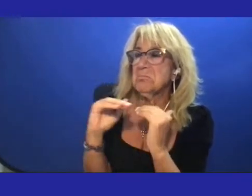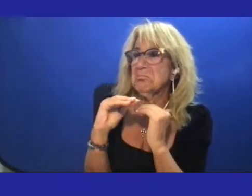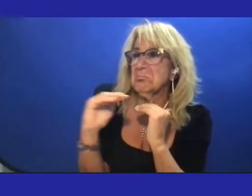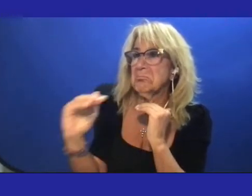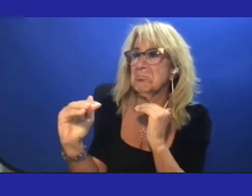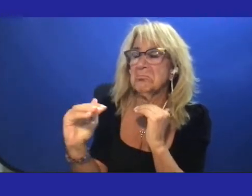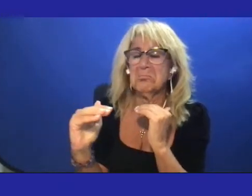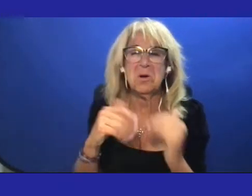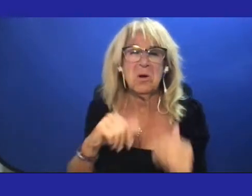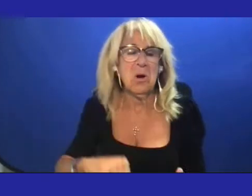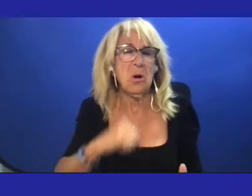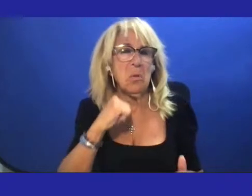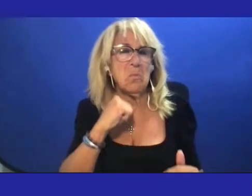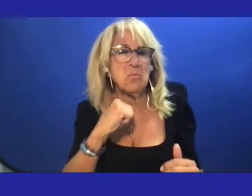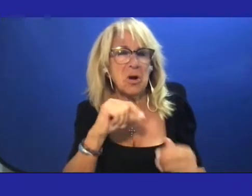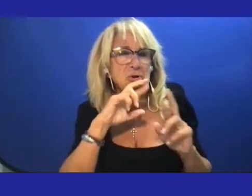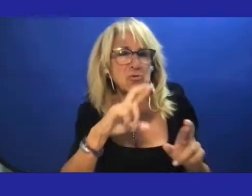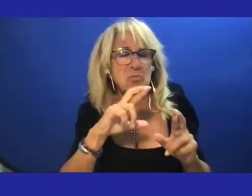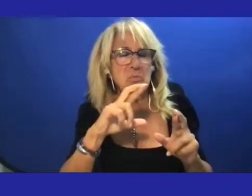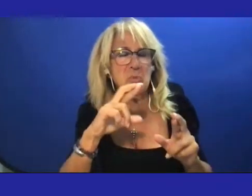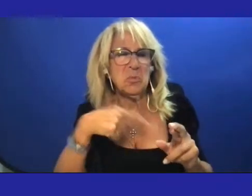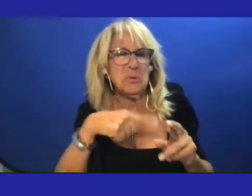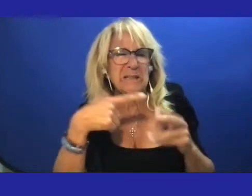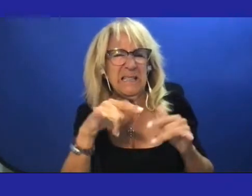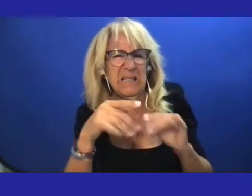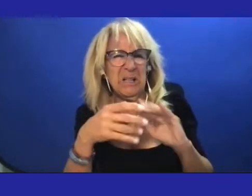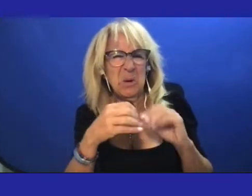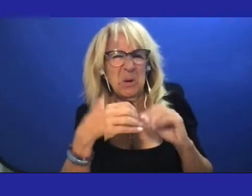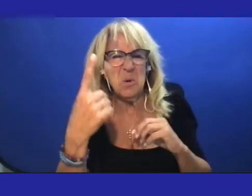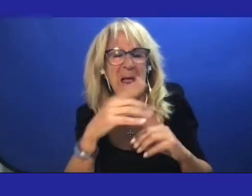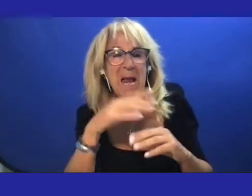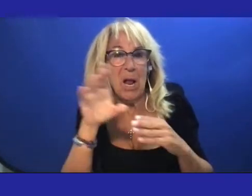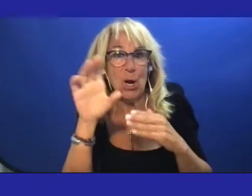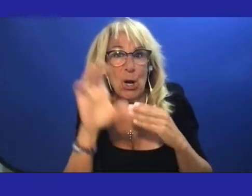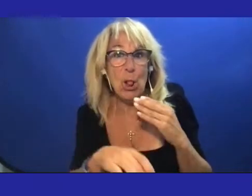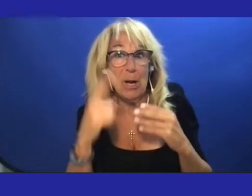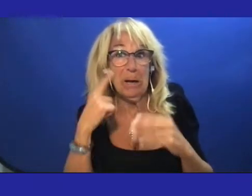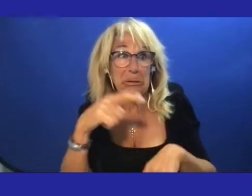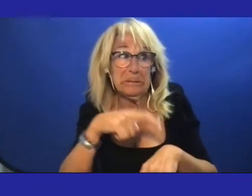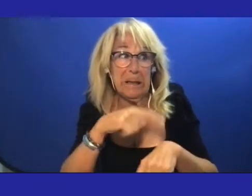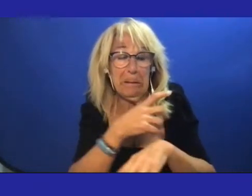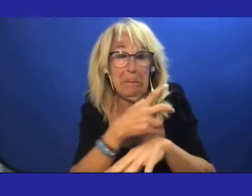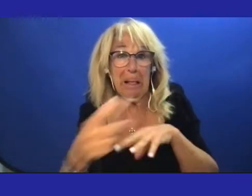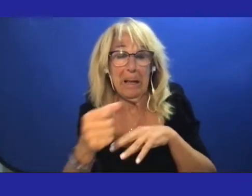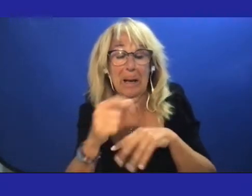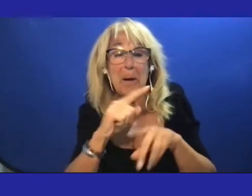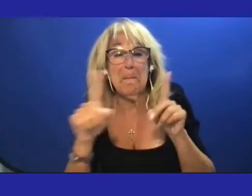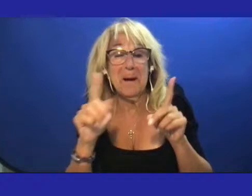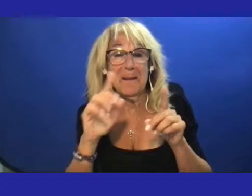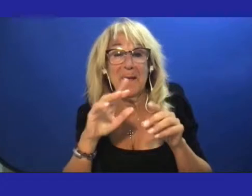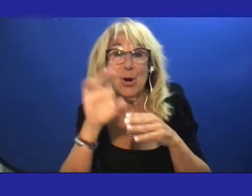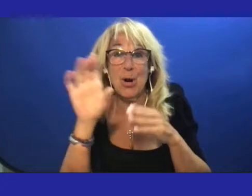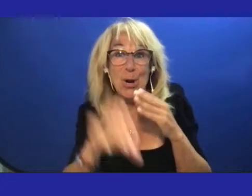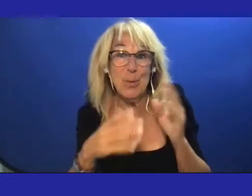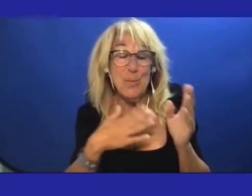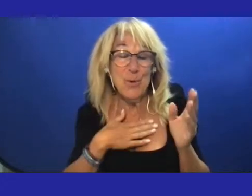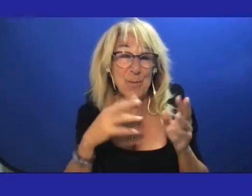to be #1. And I will conclude here. I know we're out of time, so that will conclude my report. Thank you.